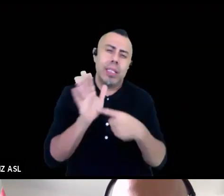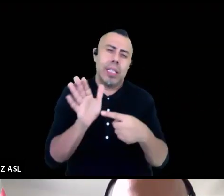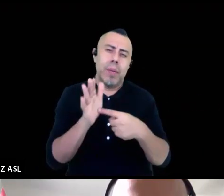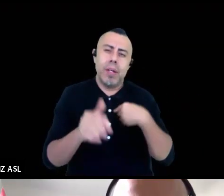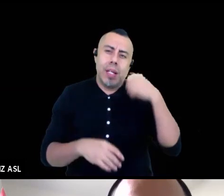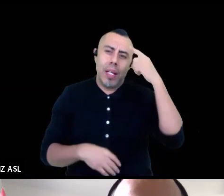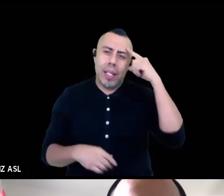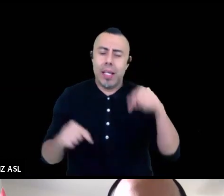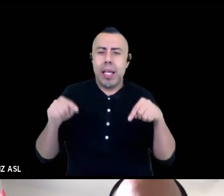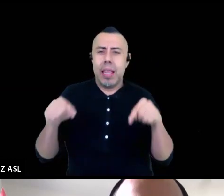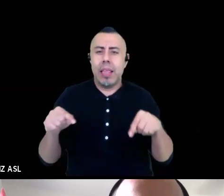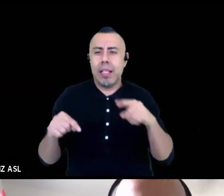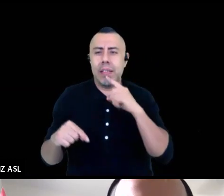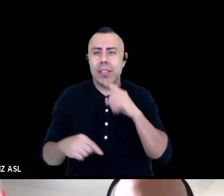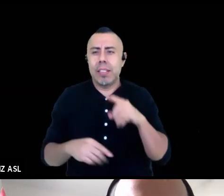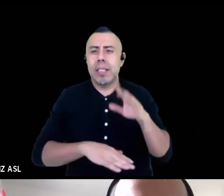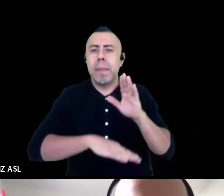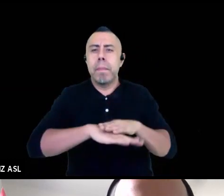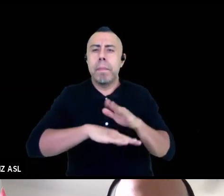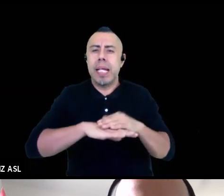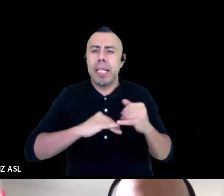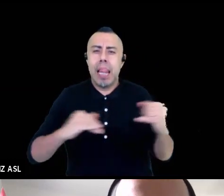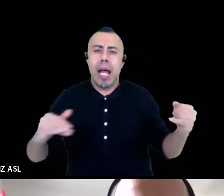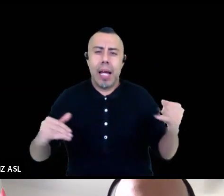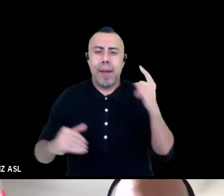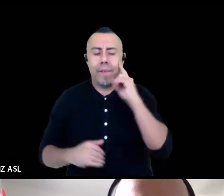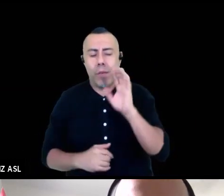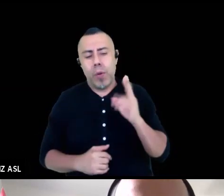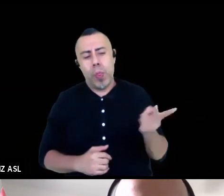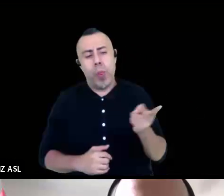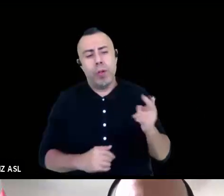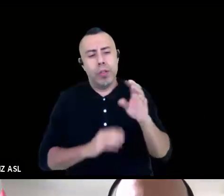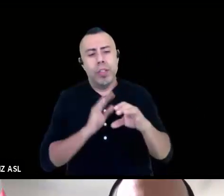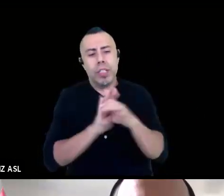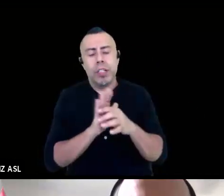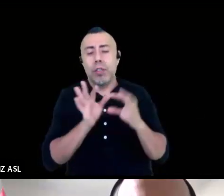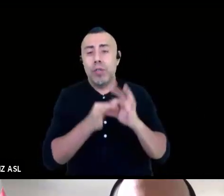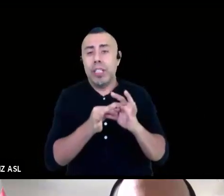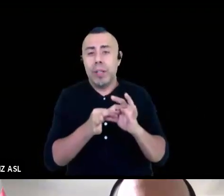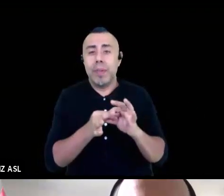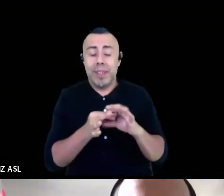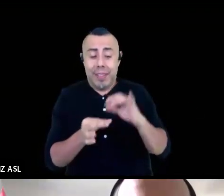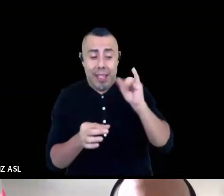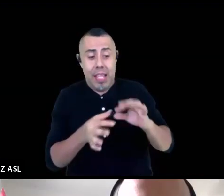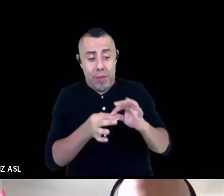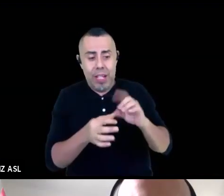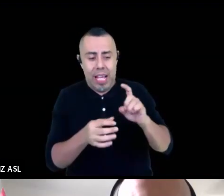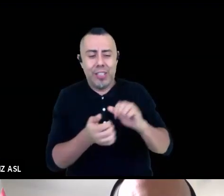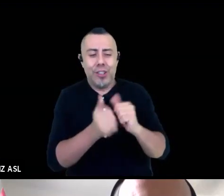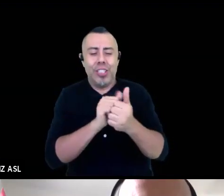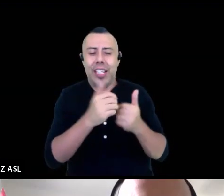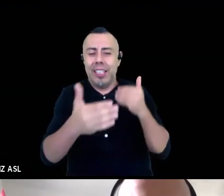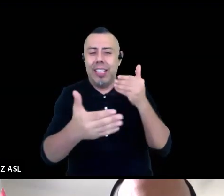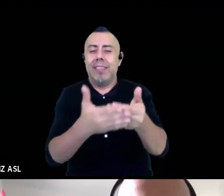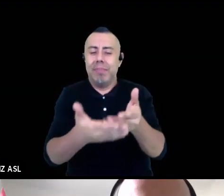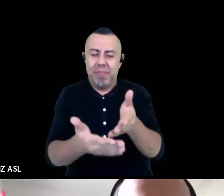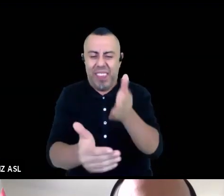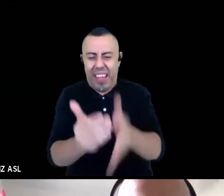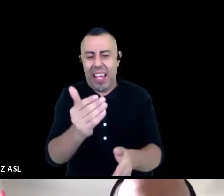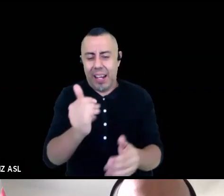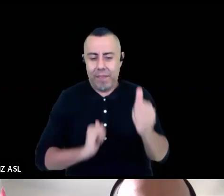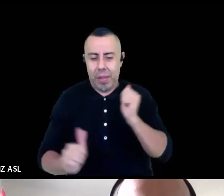ways, the baseline of these characters' relationship that needs to change by the end of the play. So for me, it's very active because